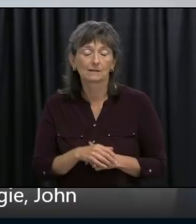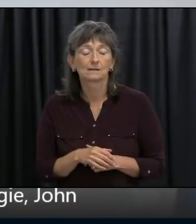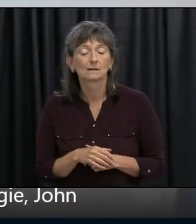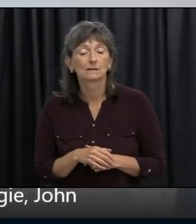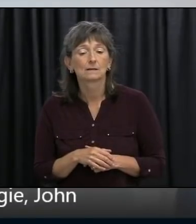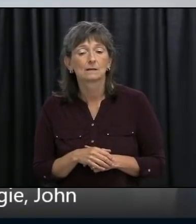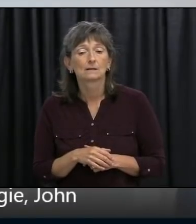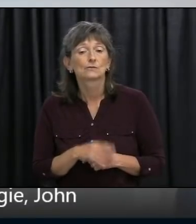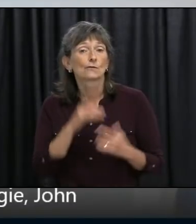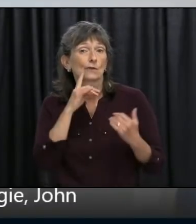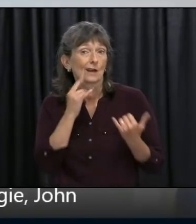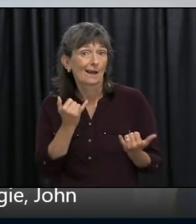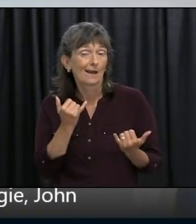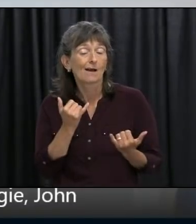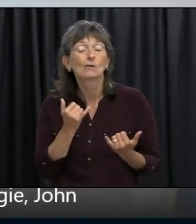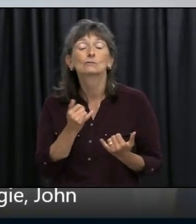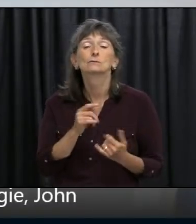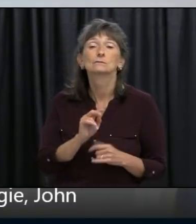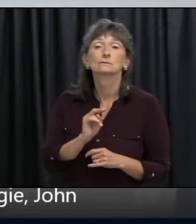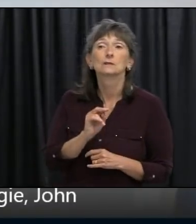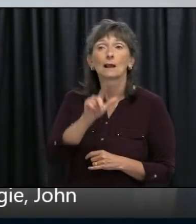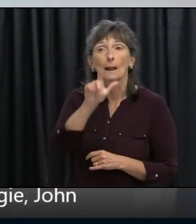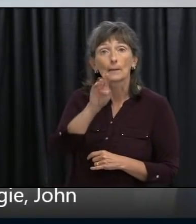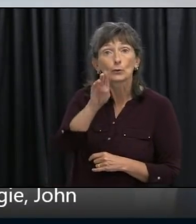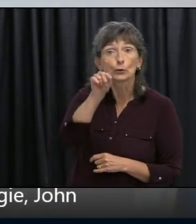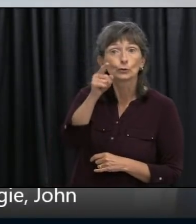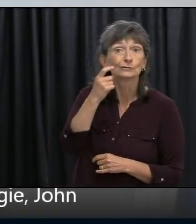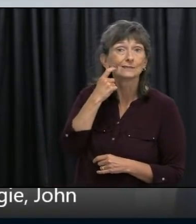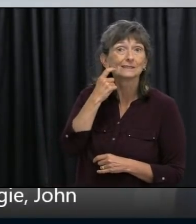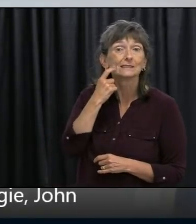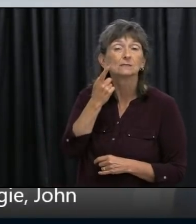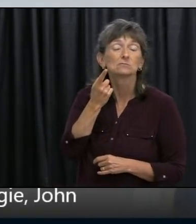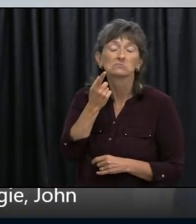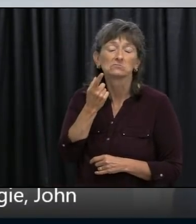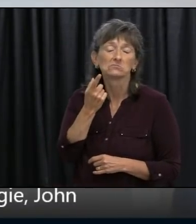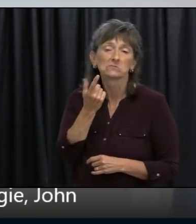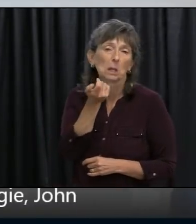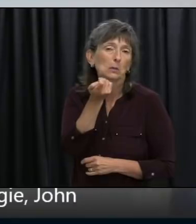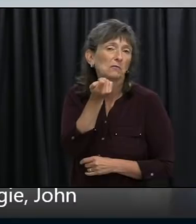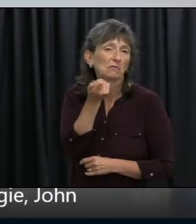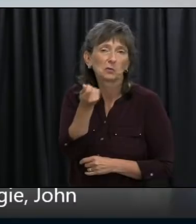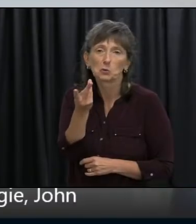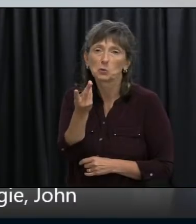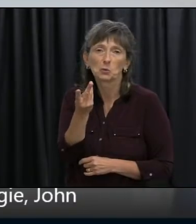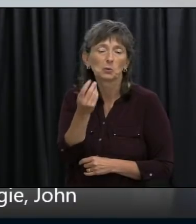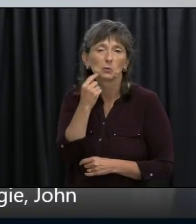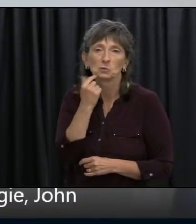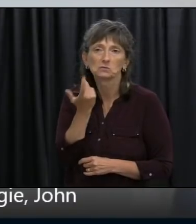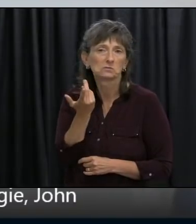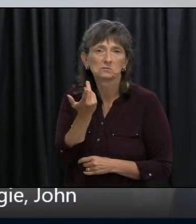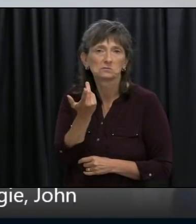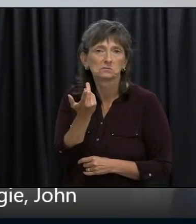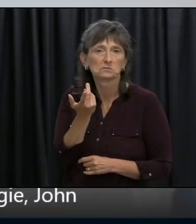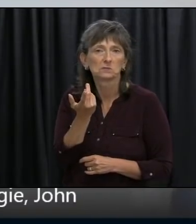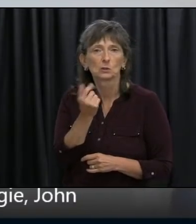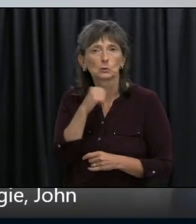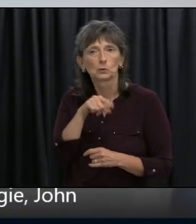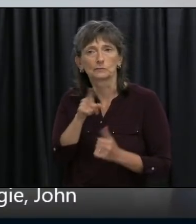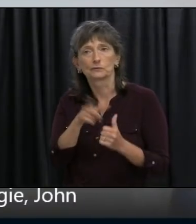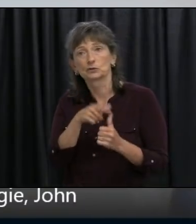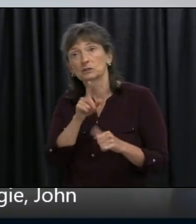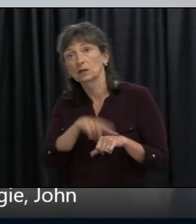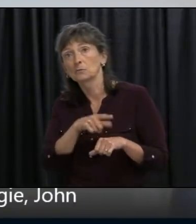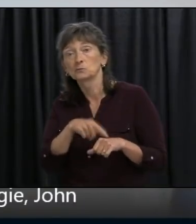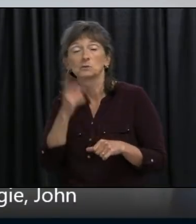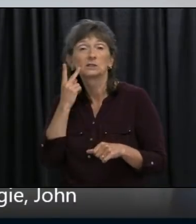wait their investigation, but provincial involvement to date has been limited to FLR maintaining a presence directly